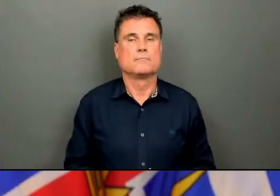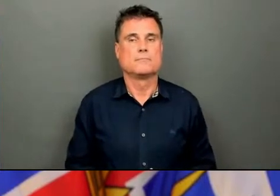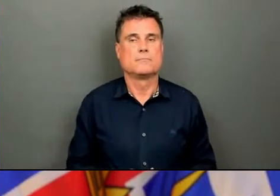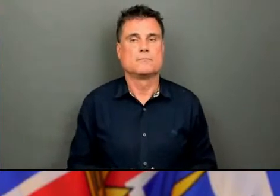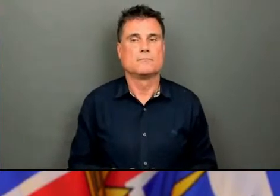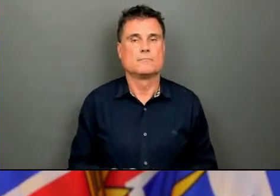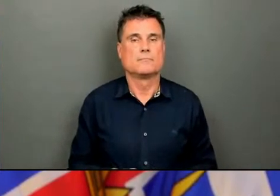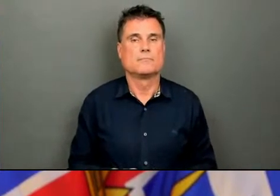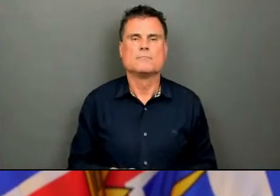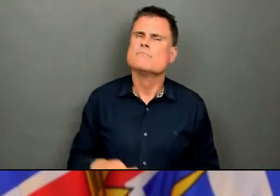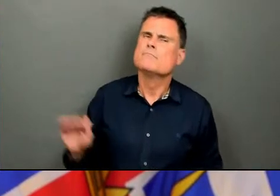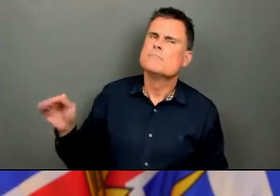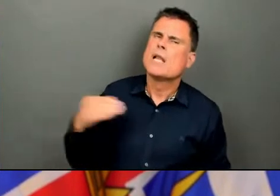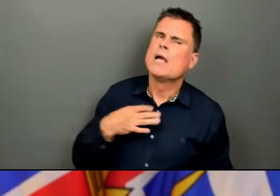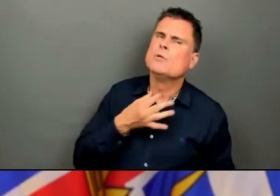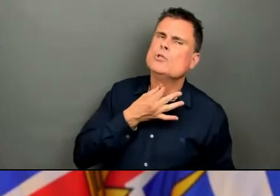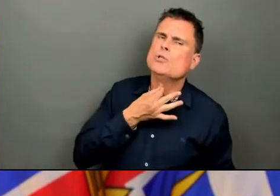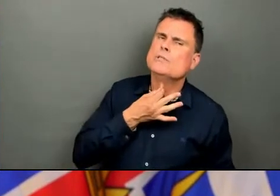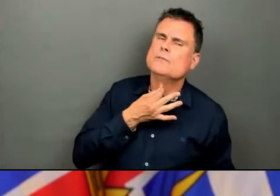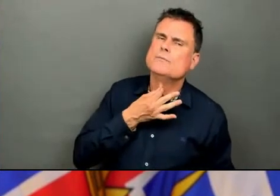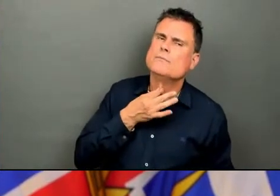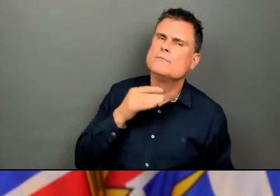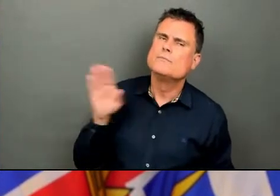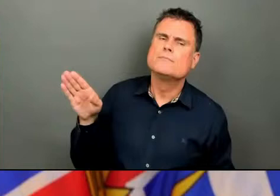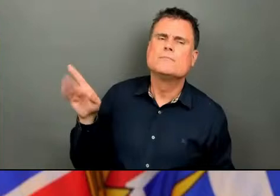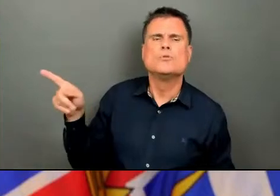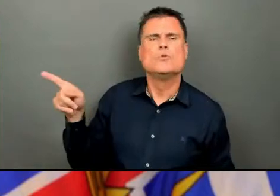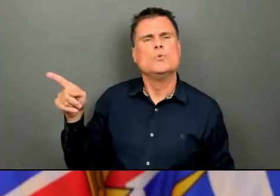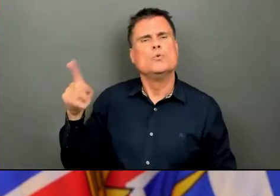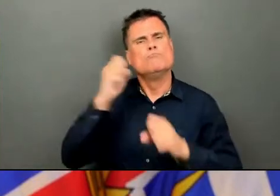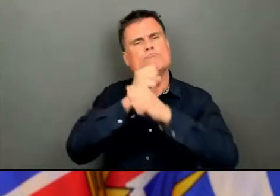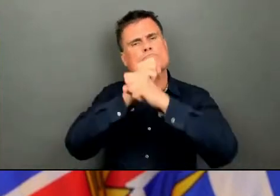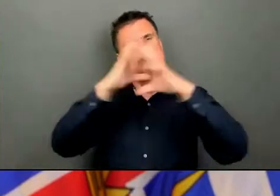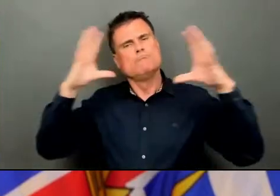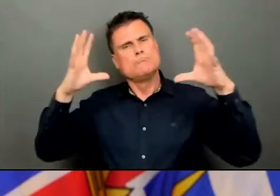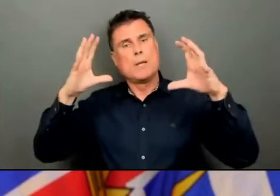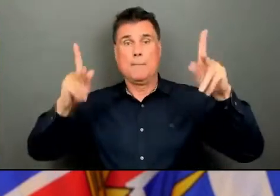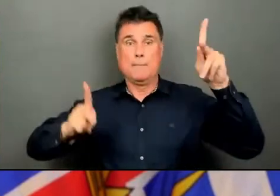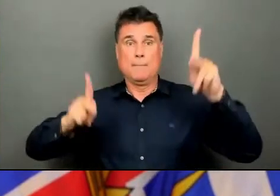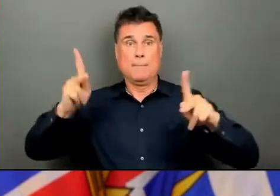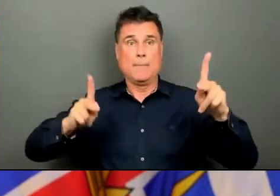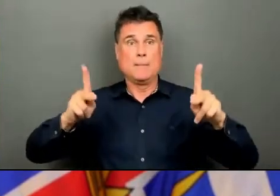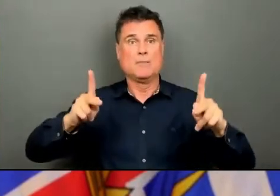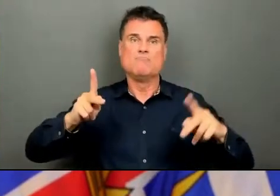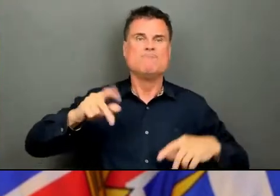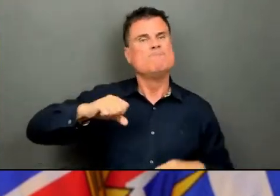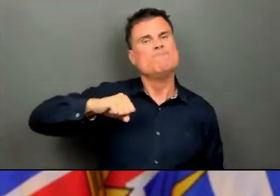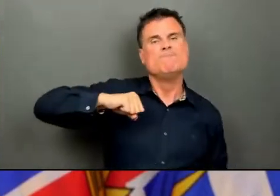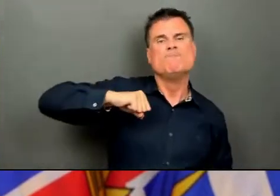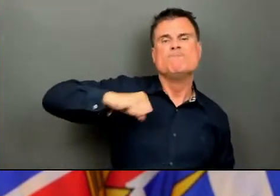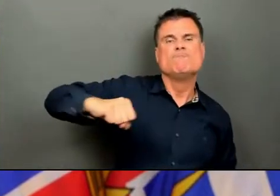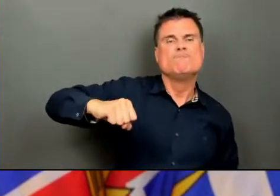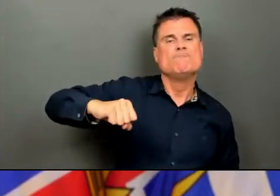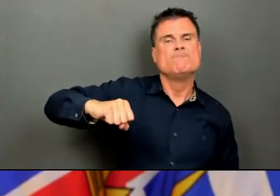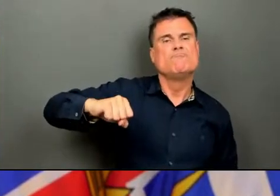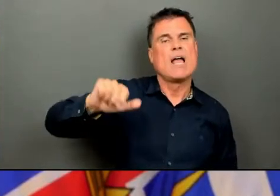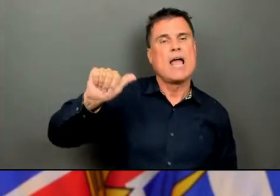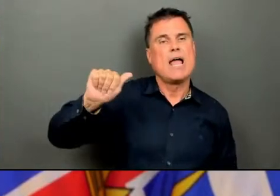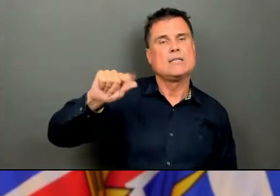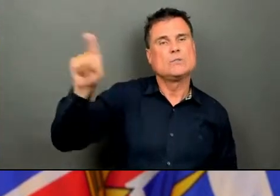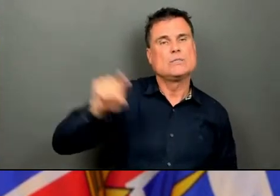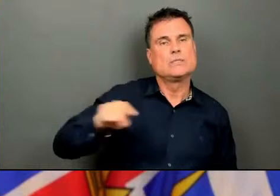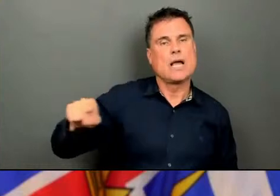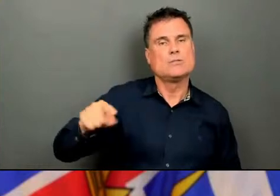Do you expect there will now be a lot of people resistant to get AstraZeneca because of this nasty